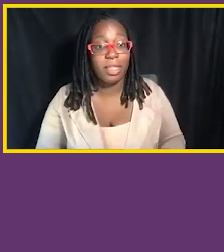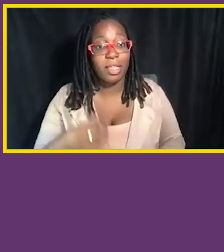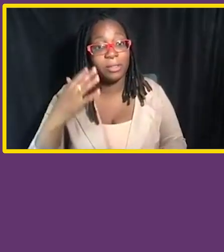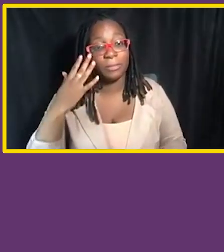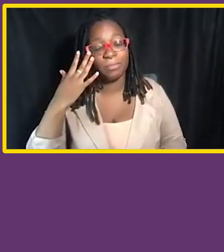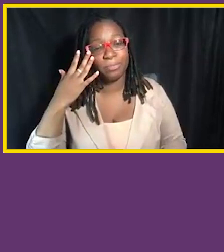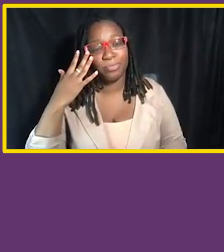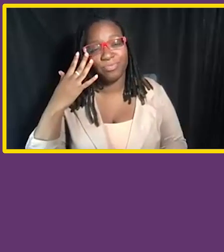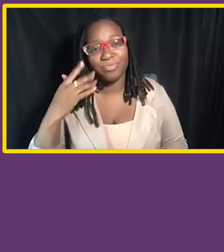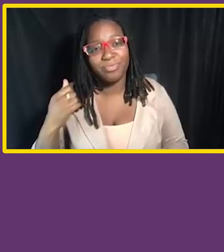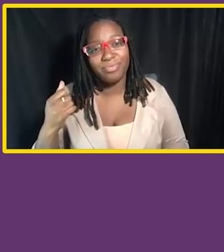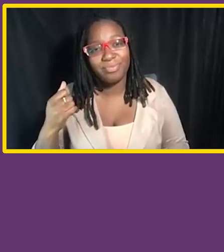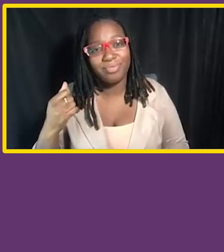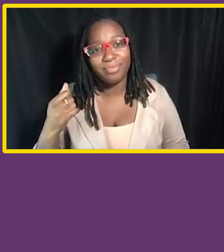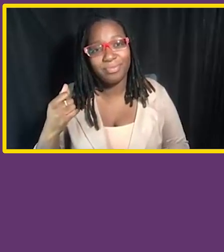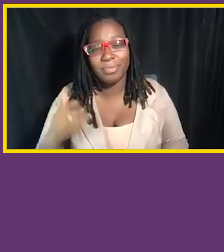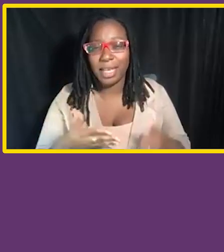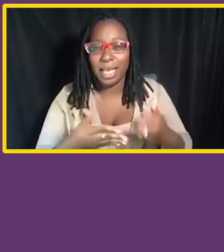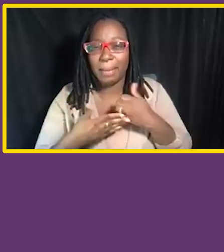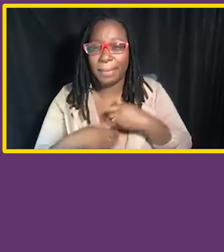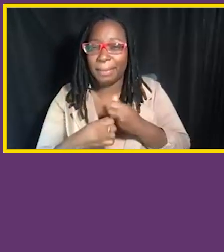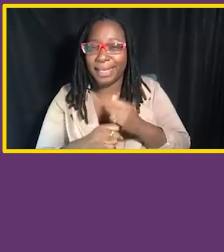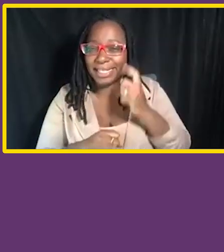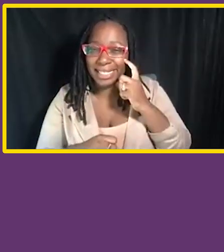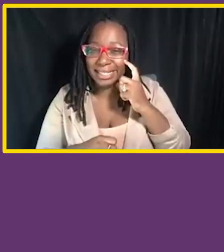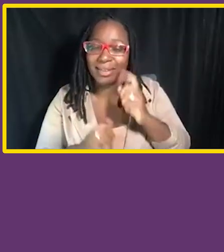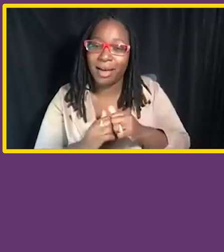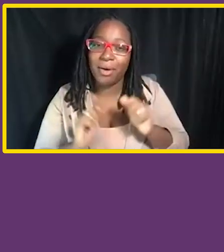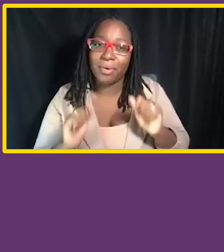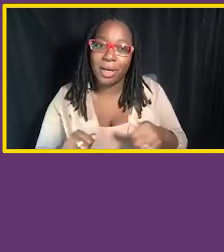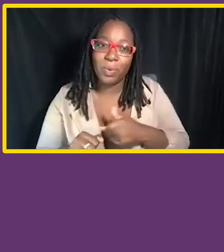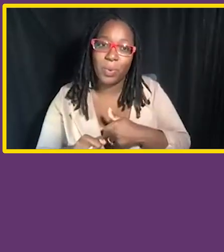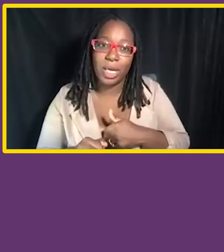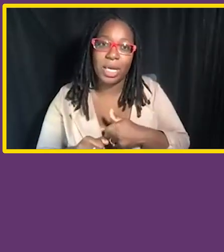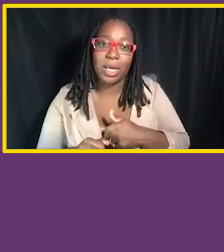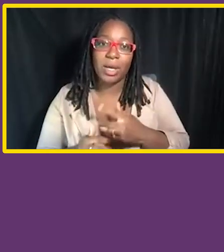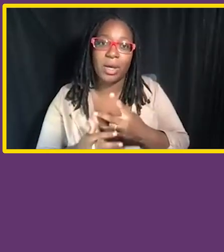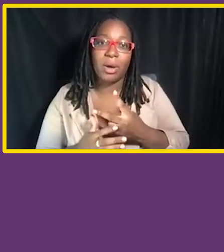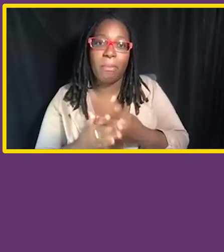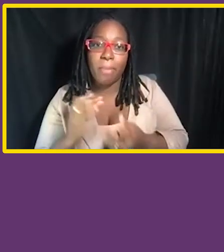You know, like, help me make sense of that. How can we both and there?